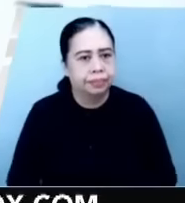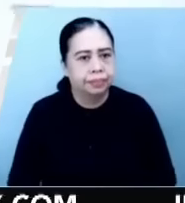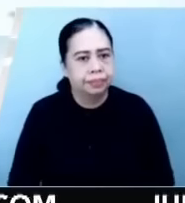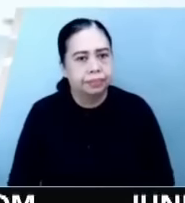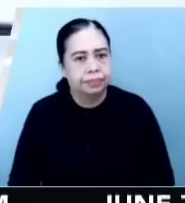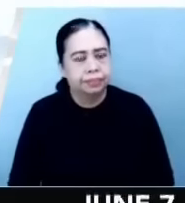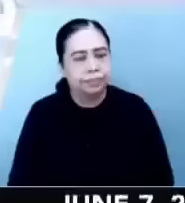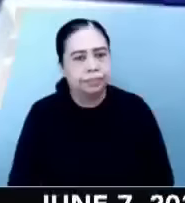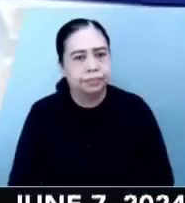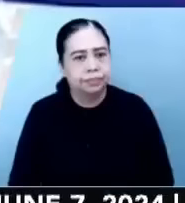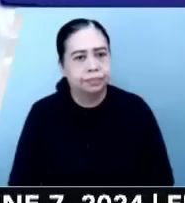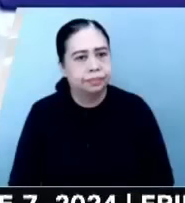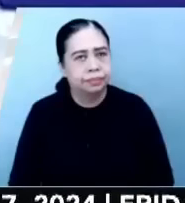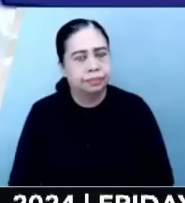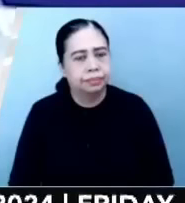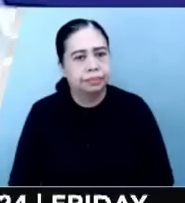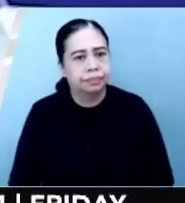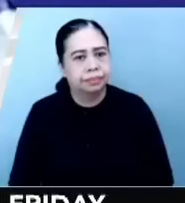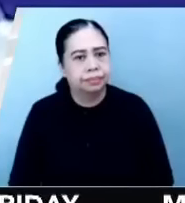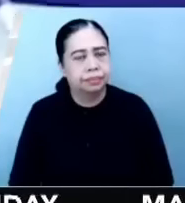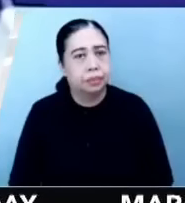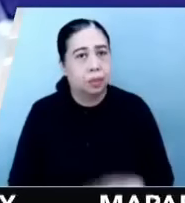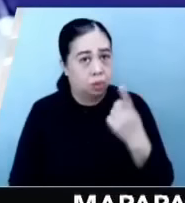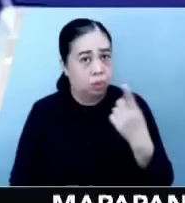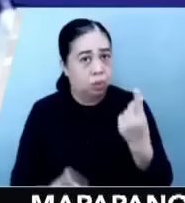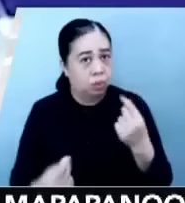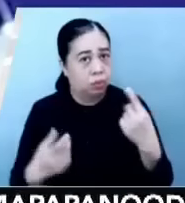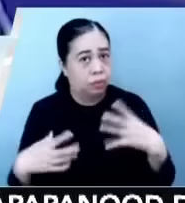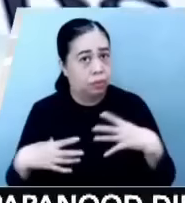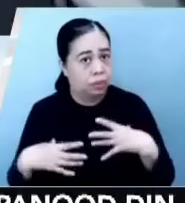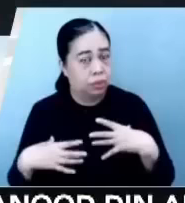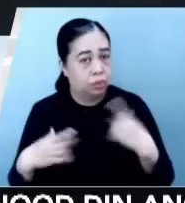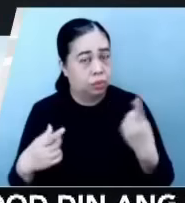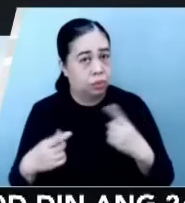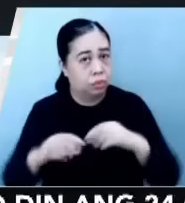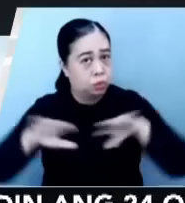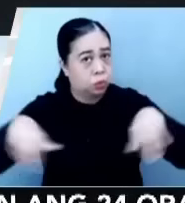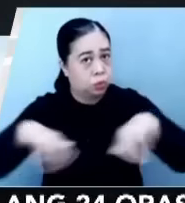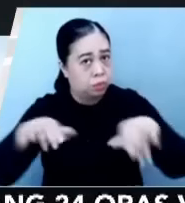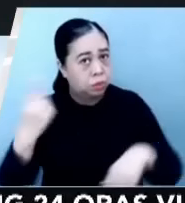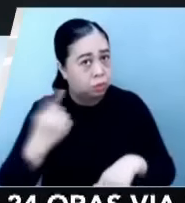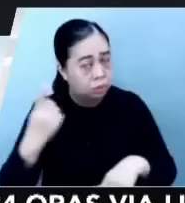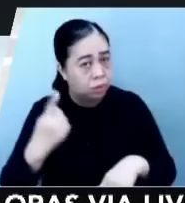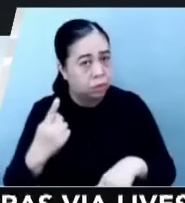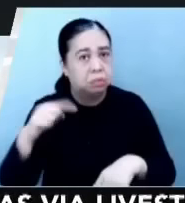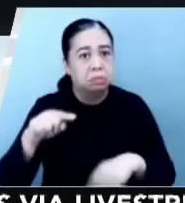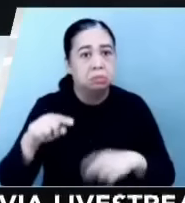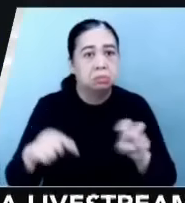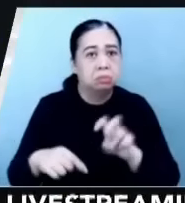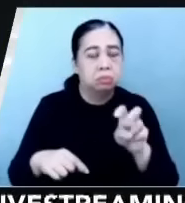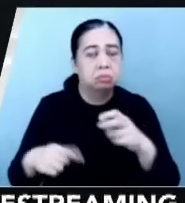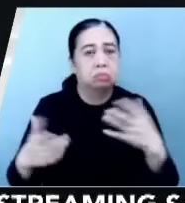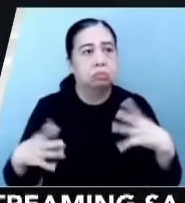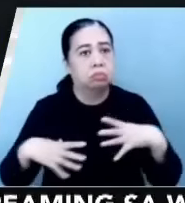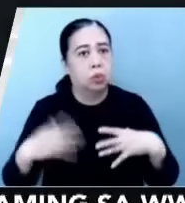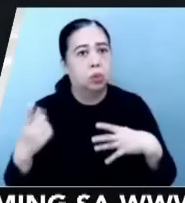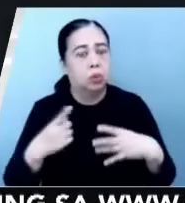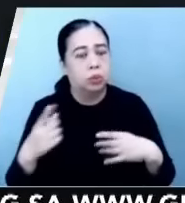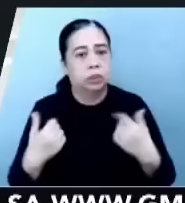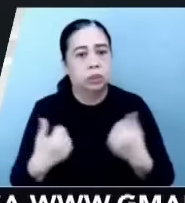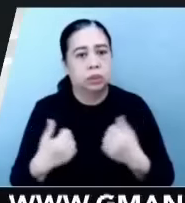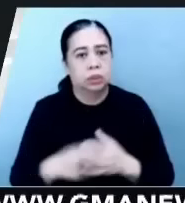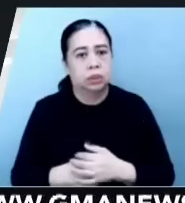down from the highway. Vacation. Yeah. Okay. Swimming. Yeah, swimming. Okay. We all just go enjoy the holiday, but when we all go down the